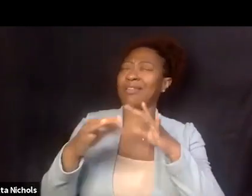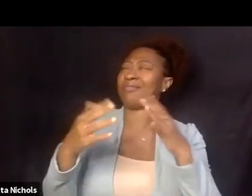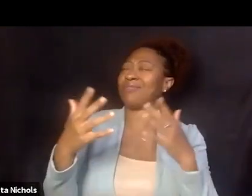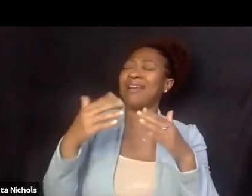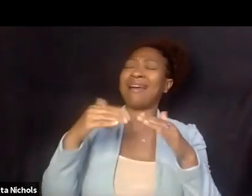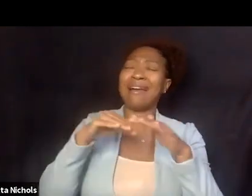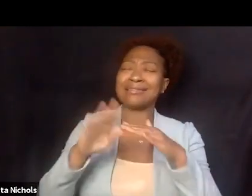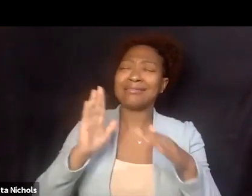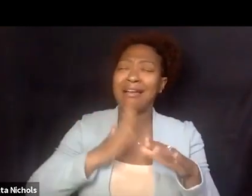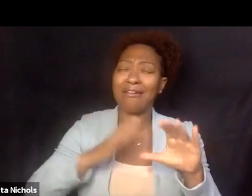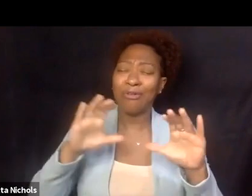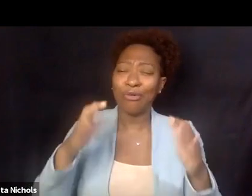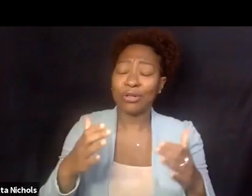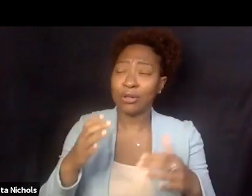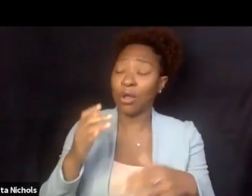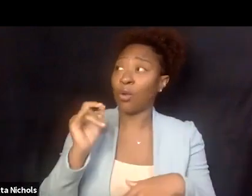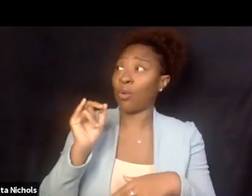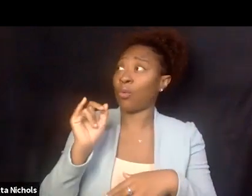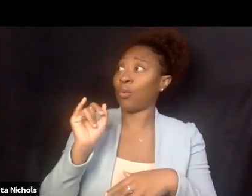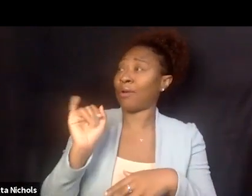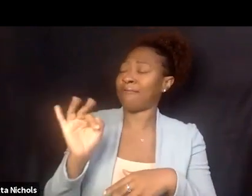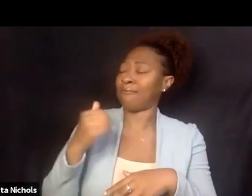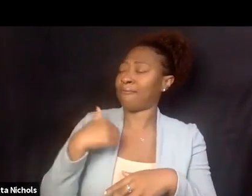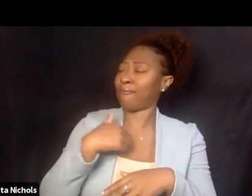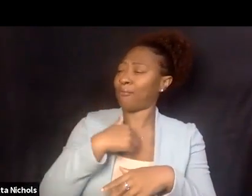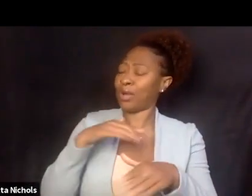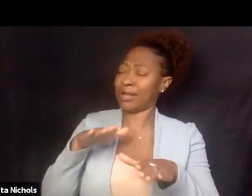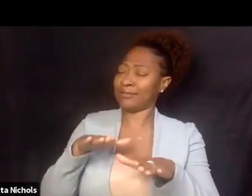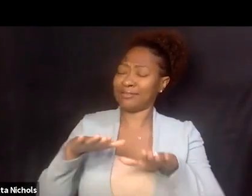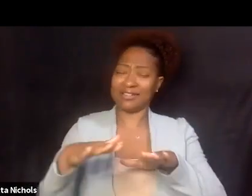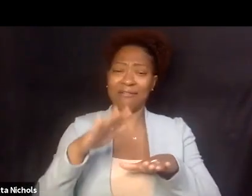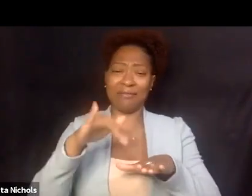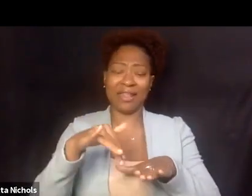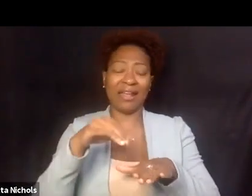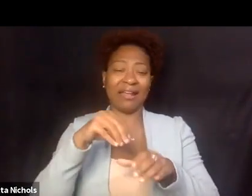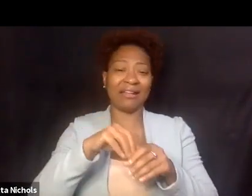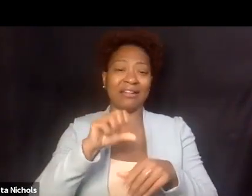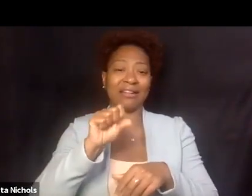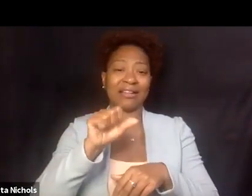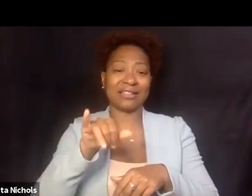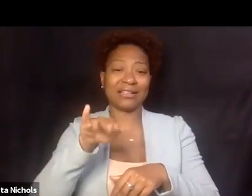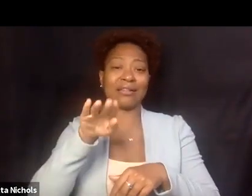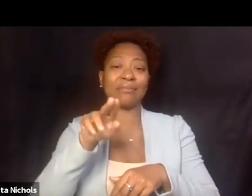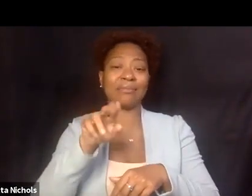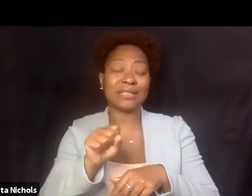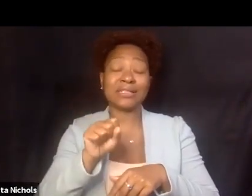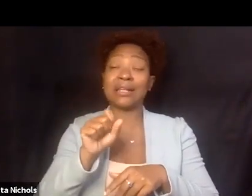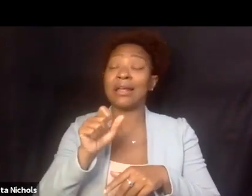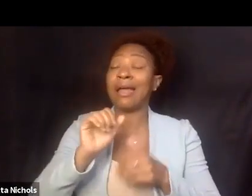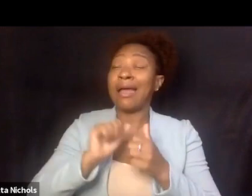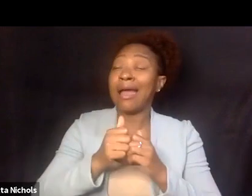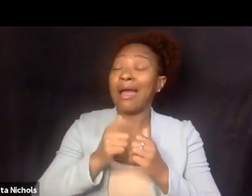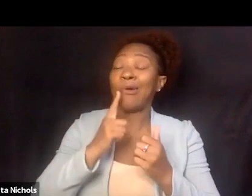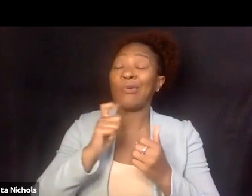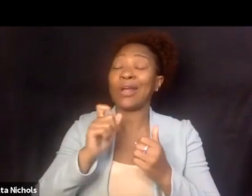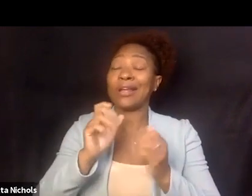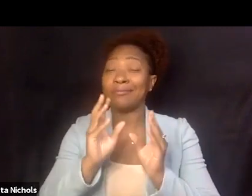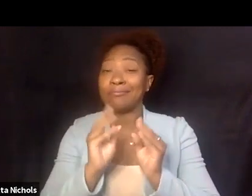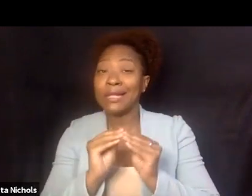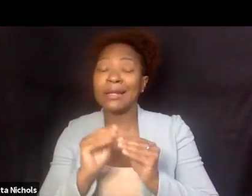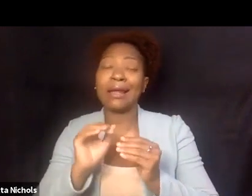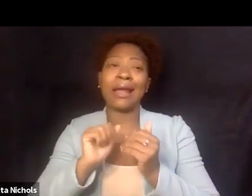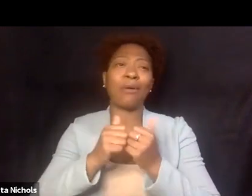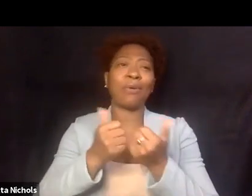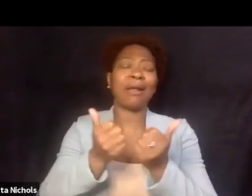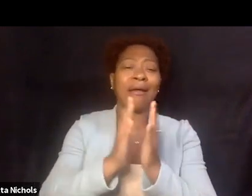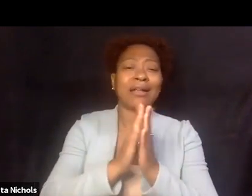so what would it look like if we made that shift in our syllabi, in our agendas for our meetings, in the ways that we ask people for